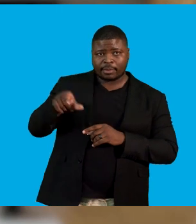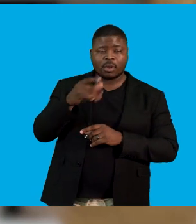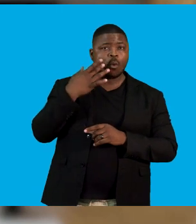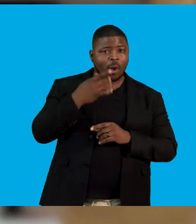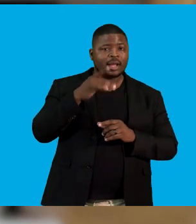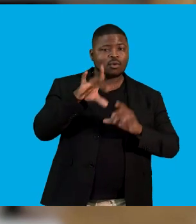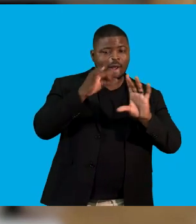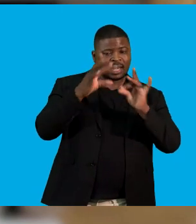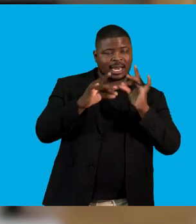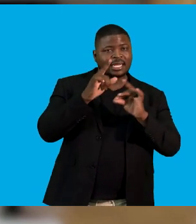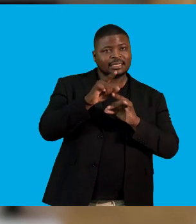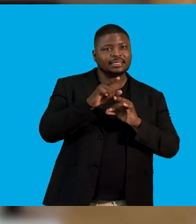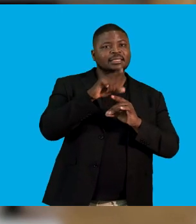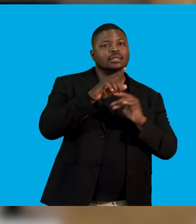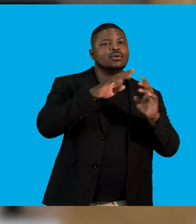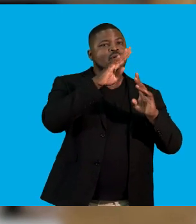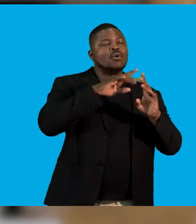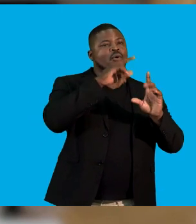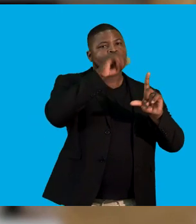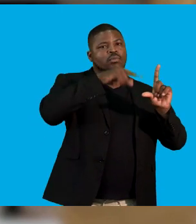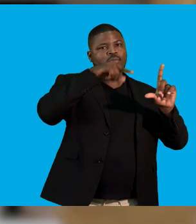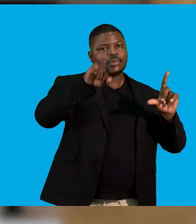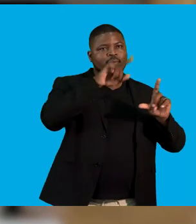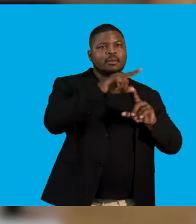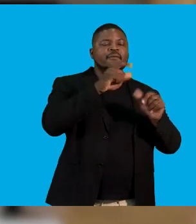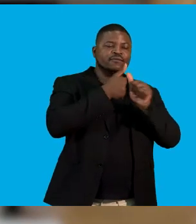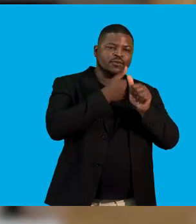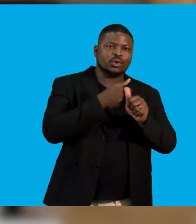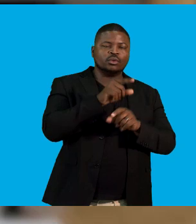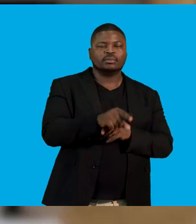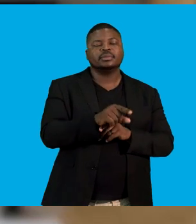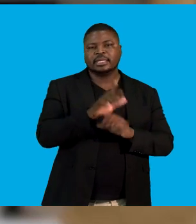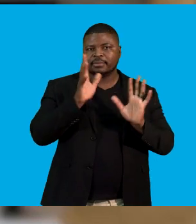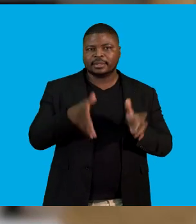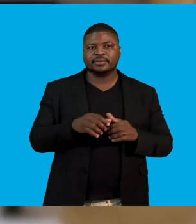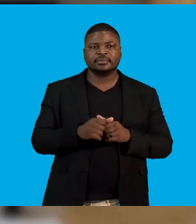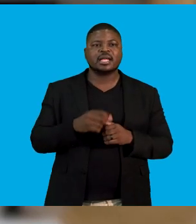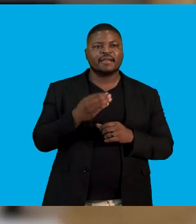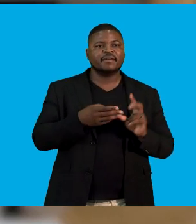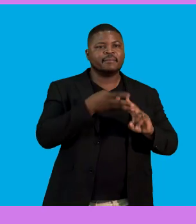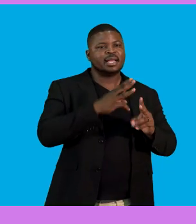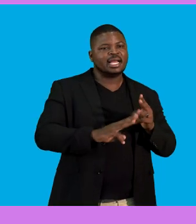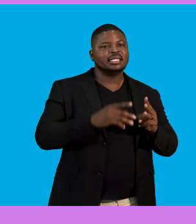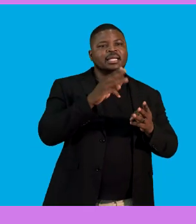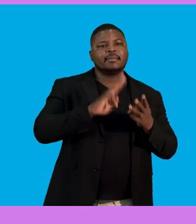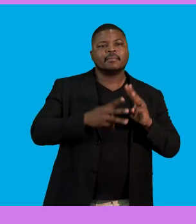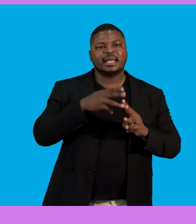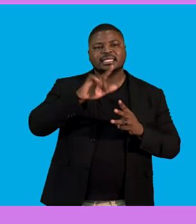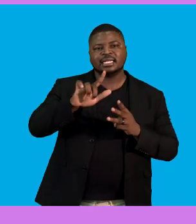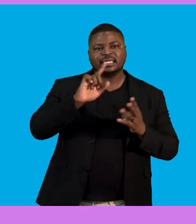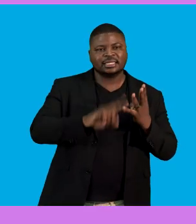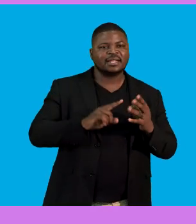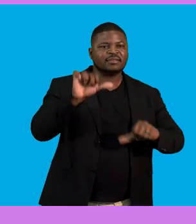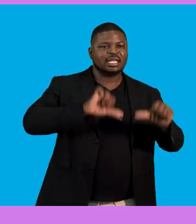graph or whenever we analyze any type of graph that will be given, you always deal with what is given. So we've got maths, lit, physics, life